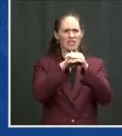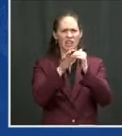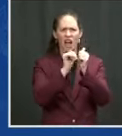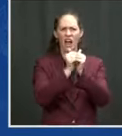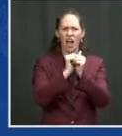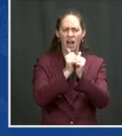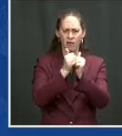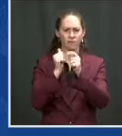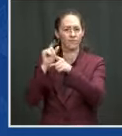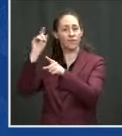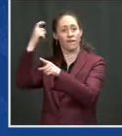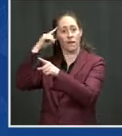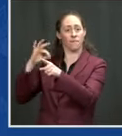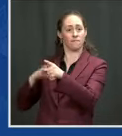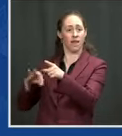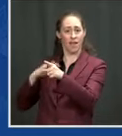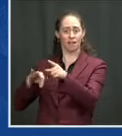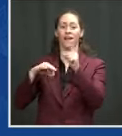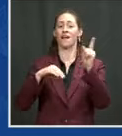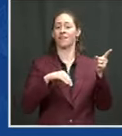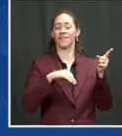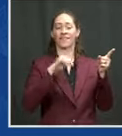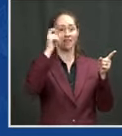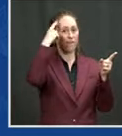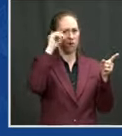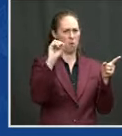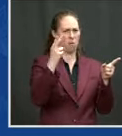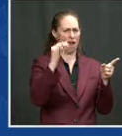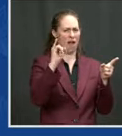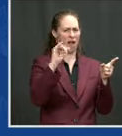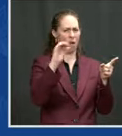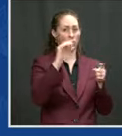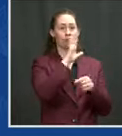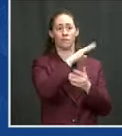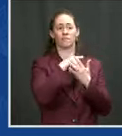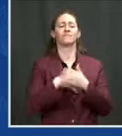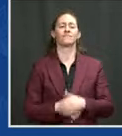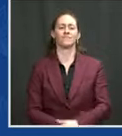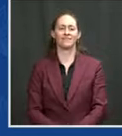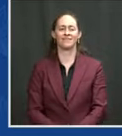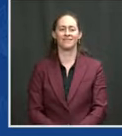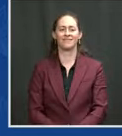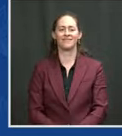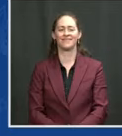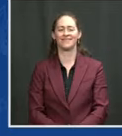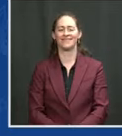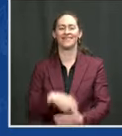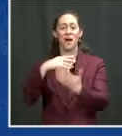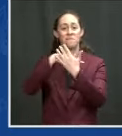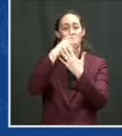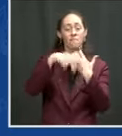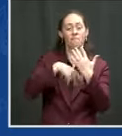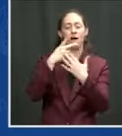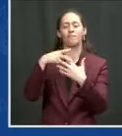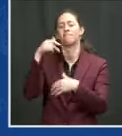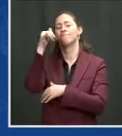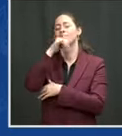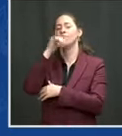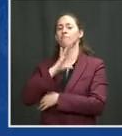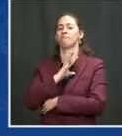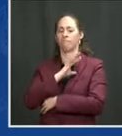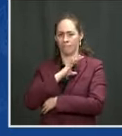both of you have developed creative programs to meet people where they are. Governor Mills, if you don't mind, I'd like to ask you,